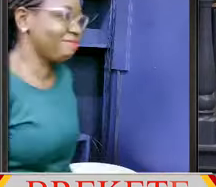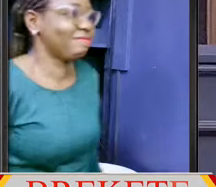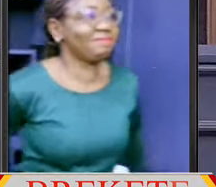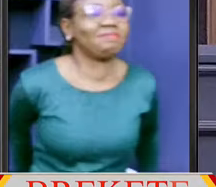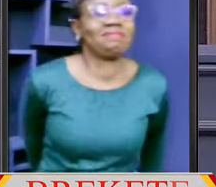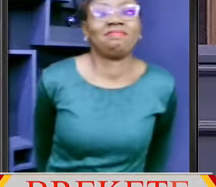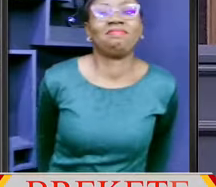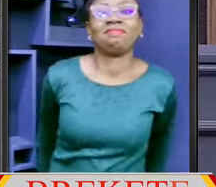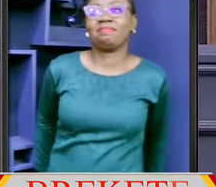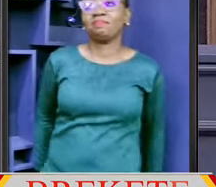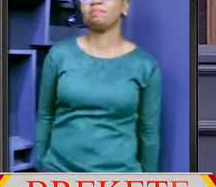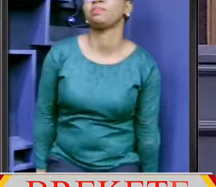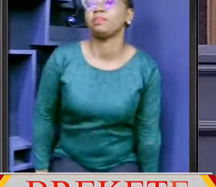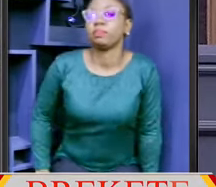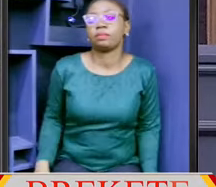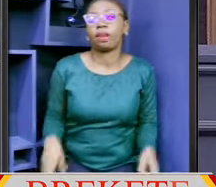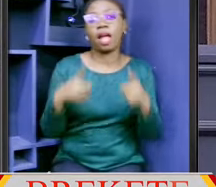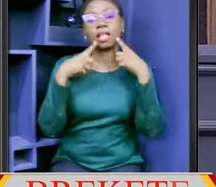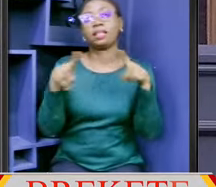go.